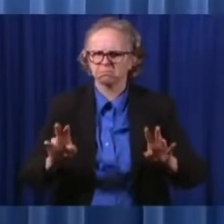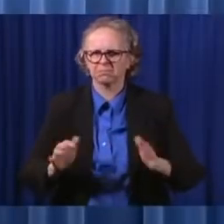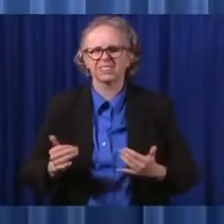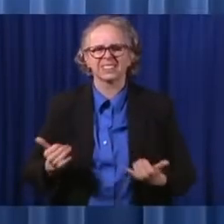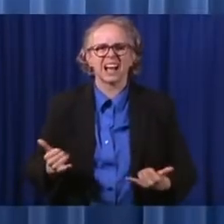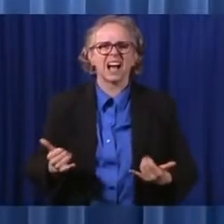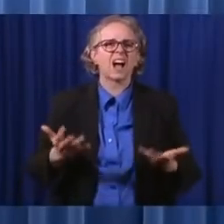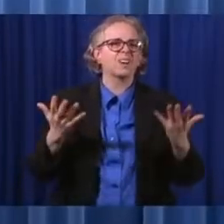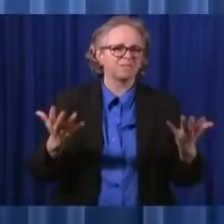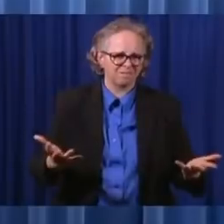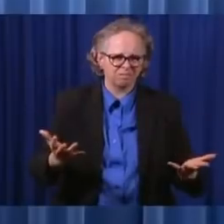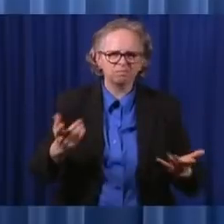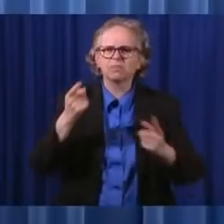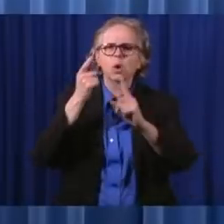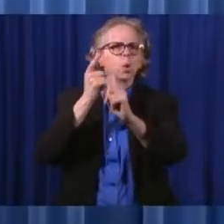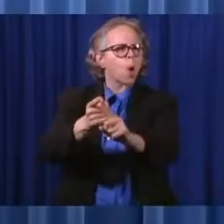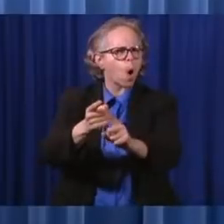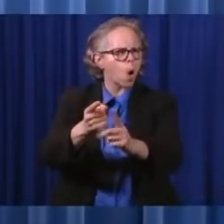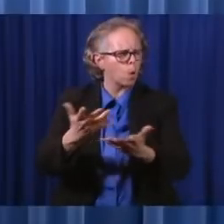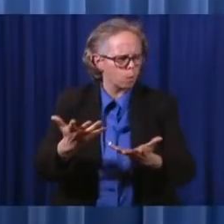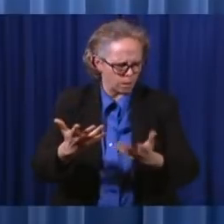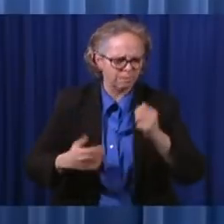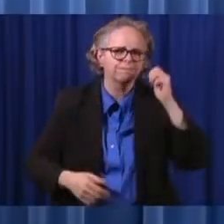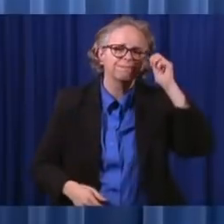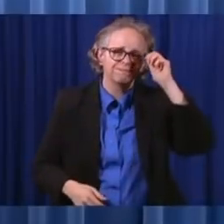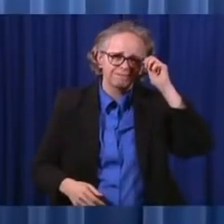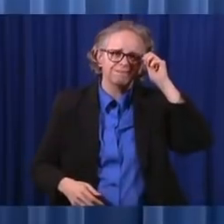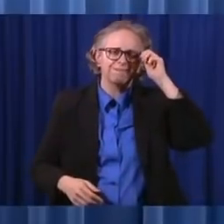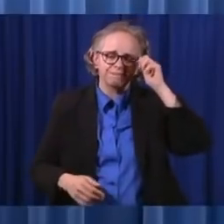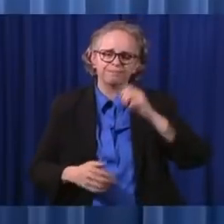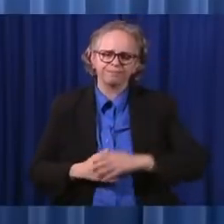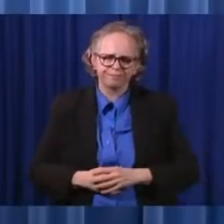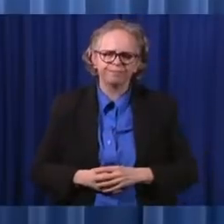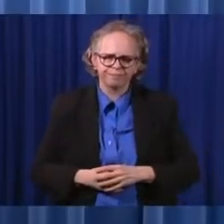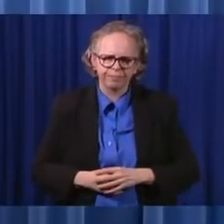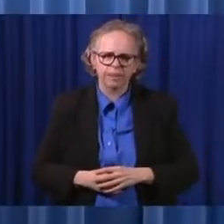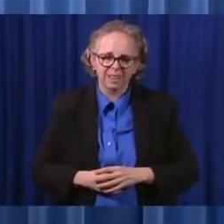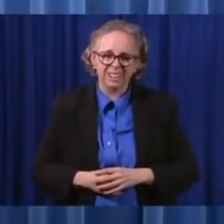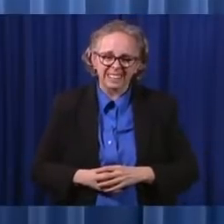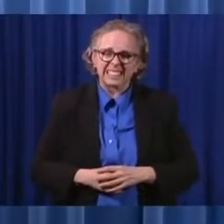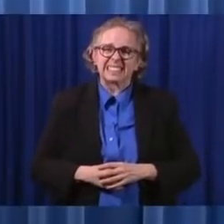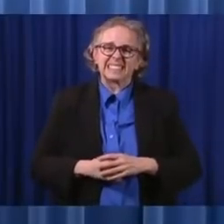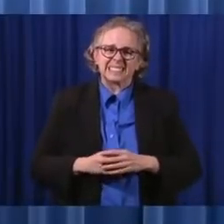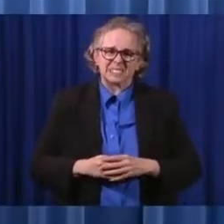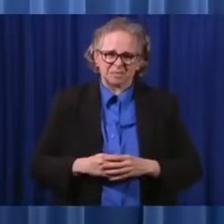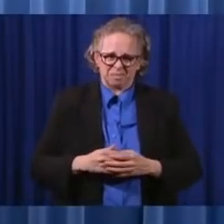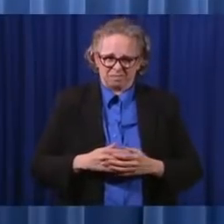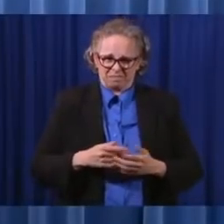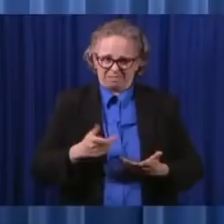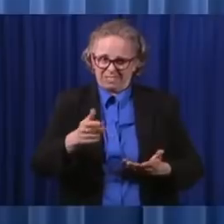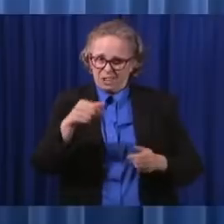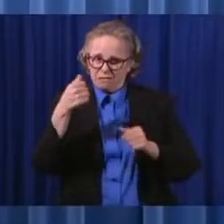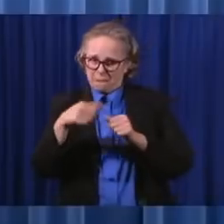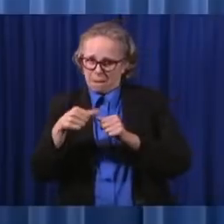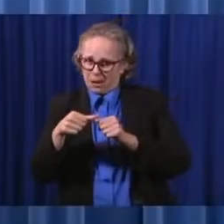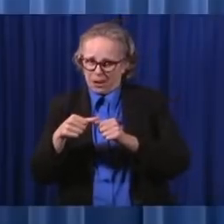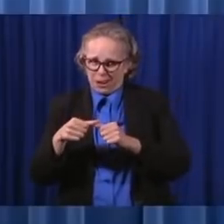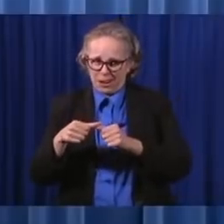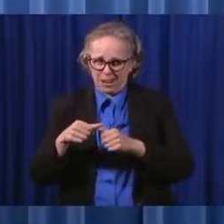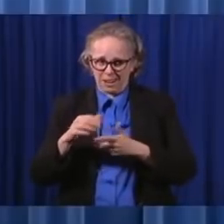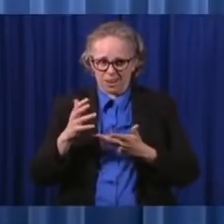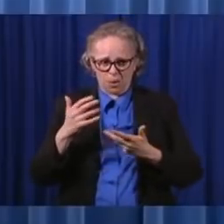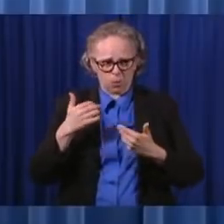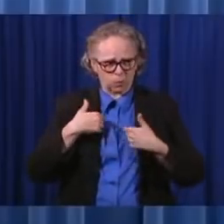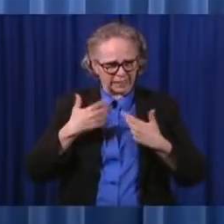been. Our goal has been, and you remember we started by putting a working group together that looked